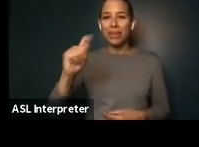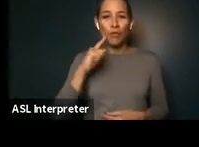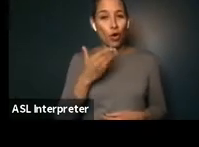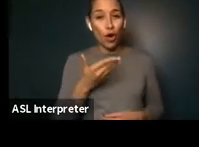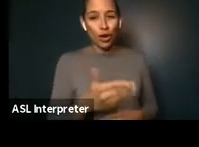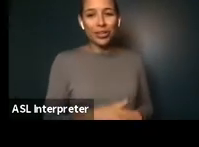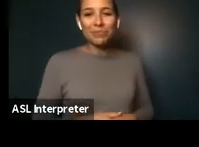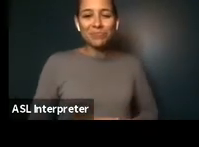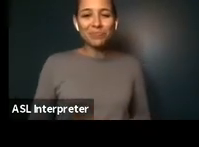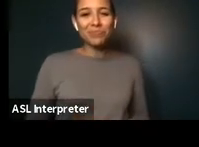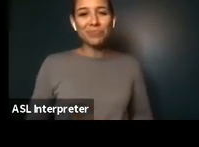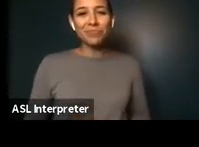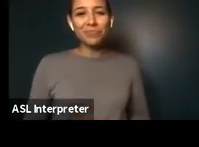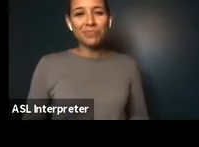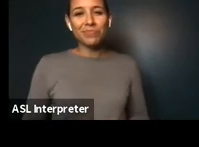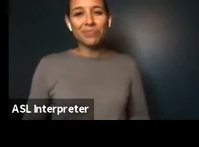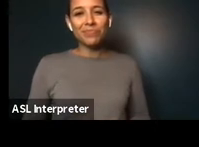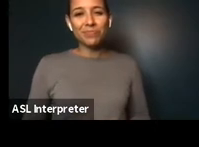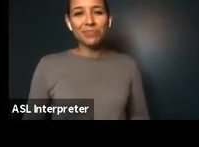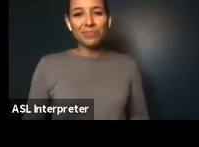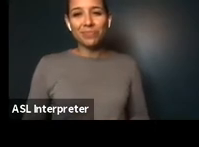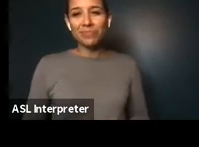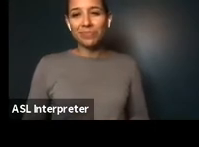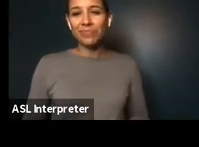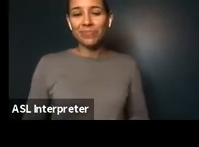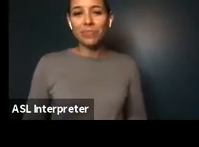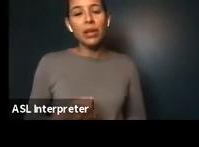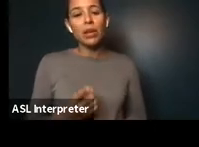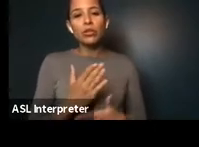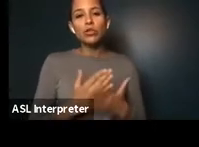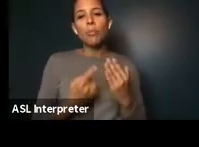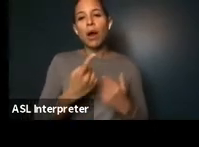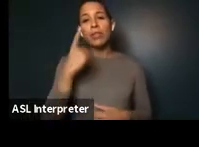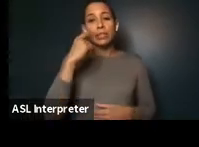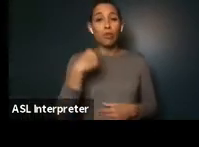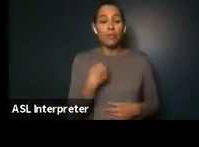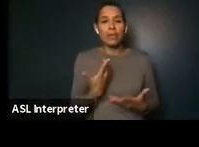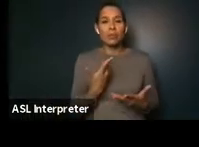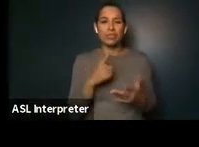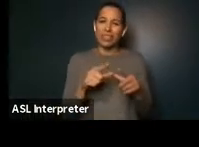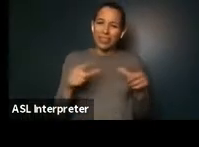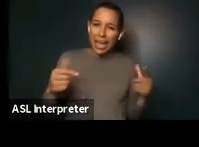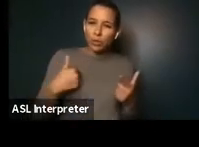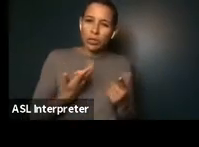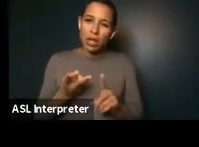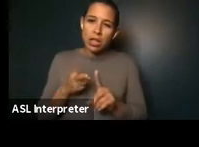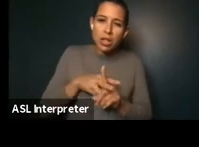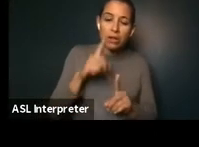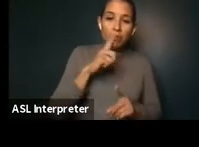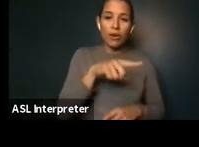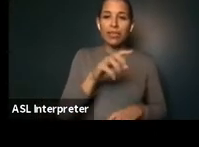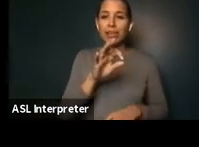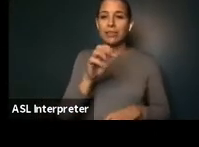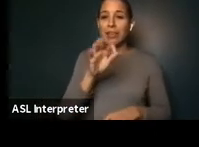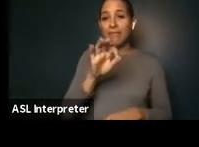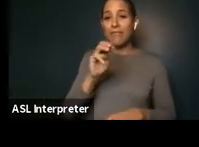that I used to flesh out this particular feminist science fiction story, but also the language of